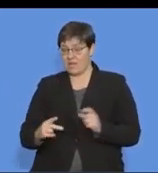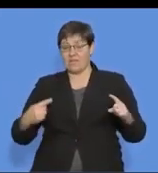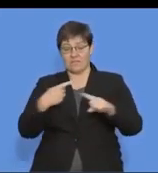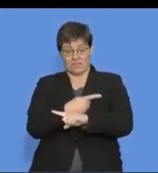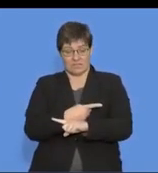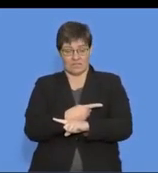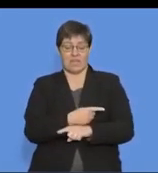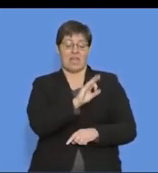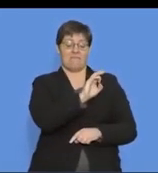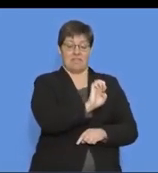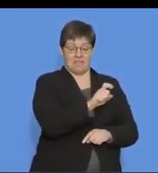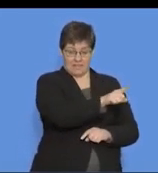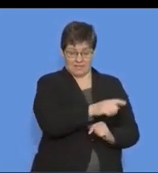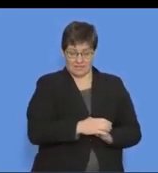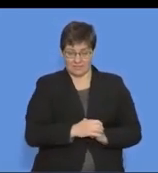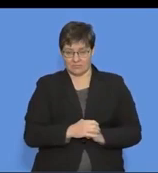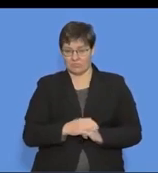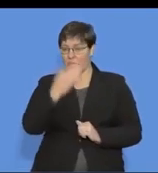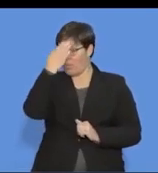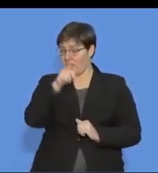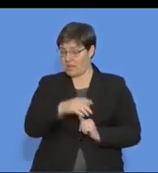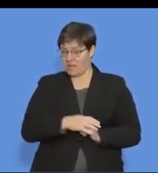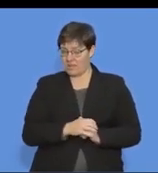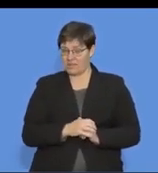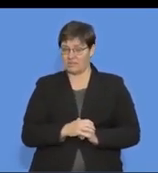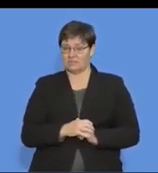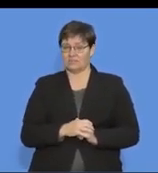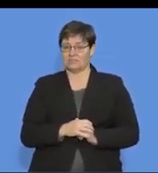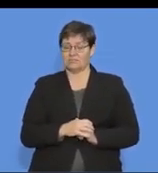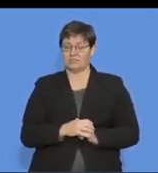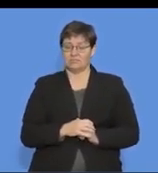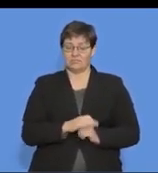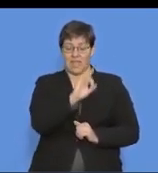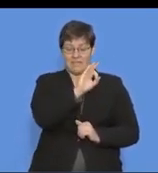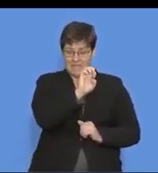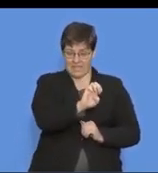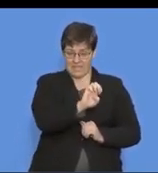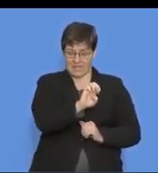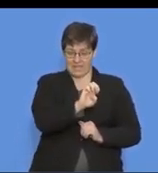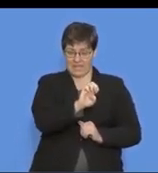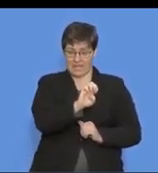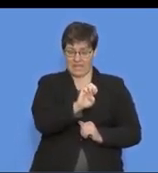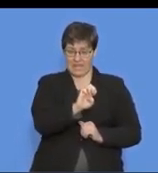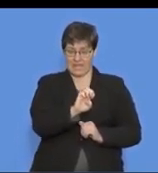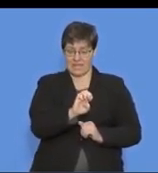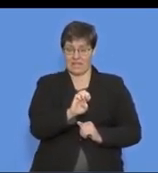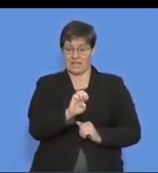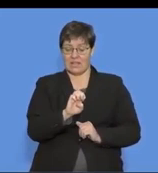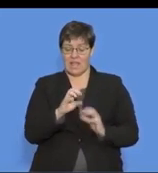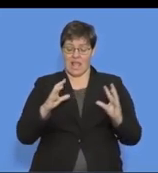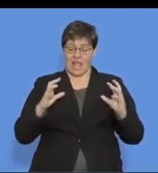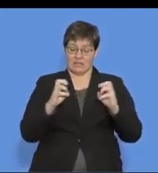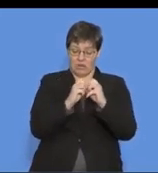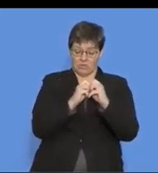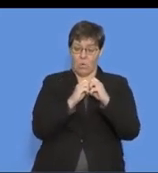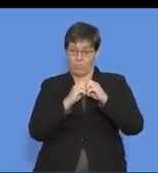the electrostatic force. So what do we know? We know that the electrostatic force of attraction or repulsion,